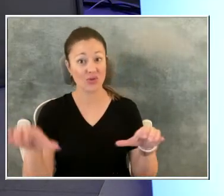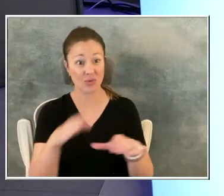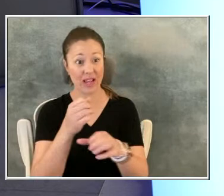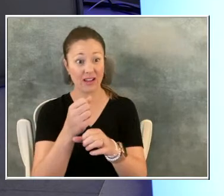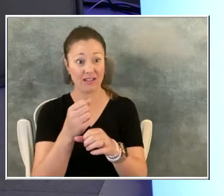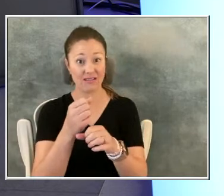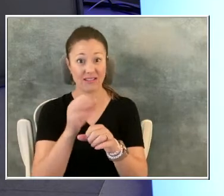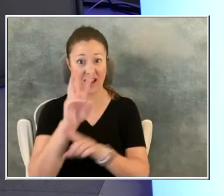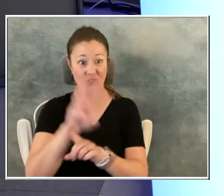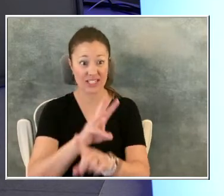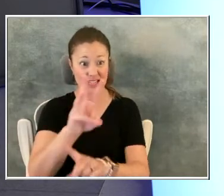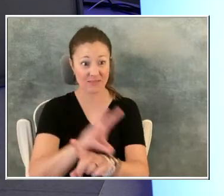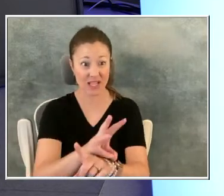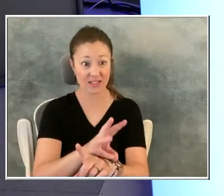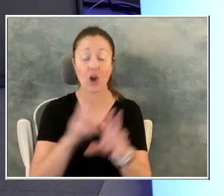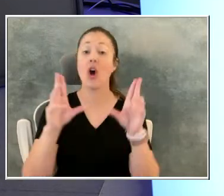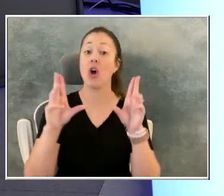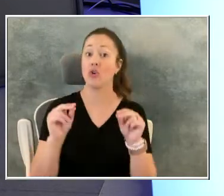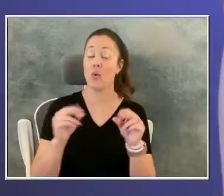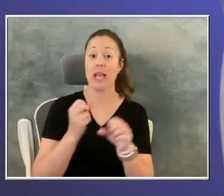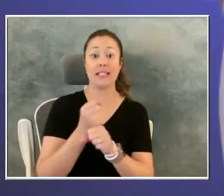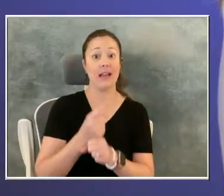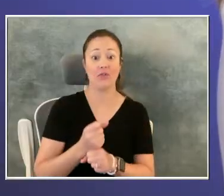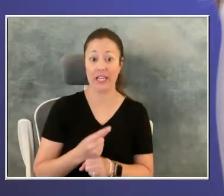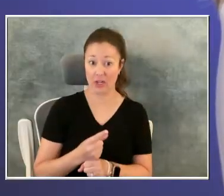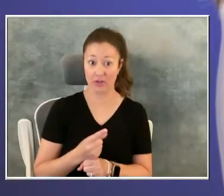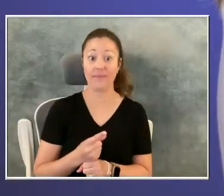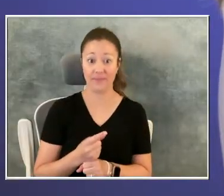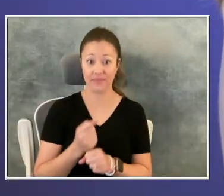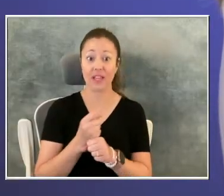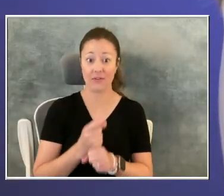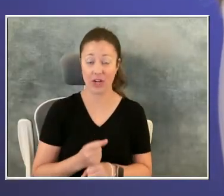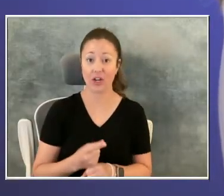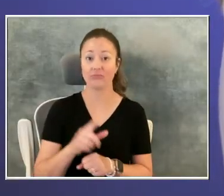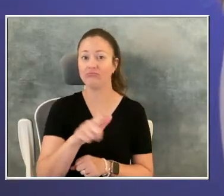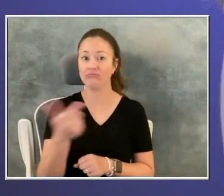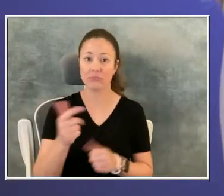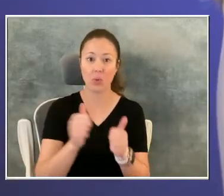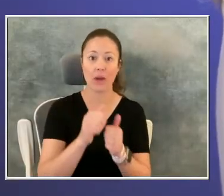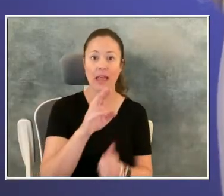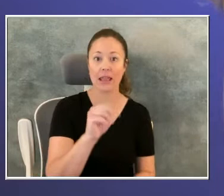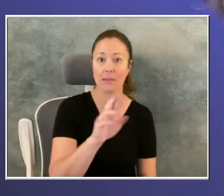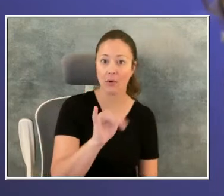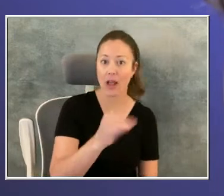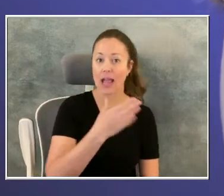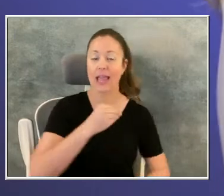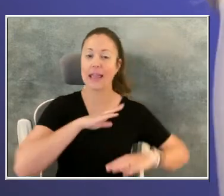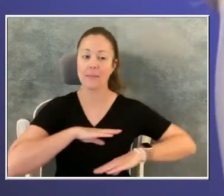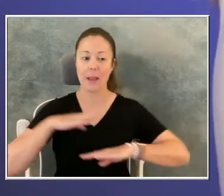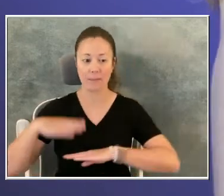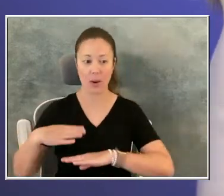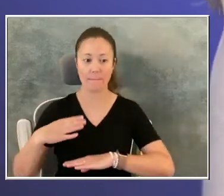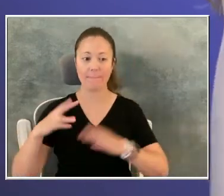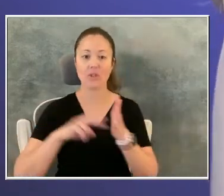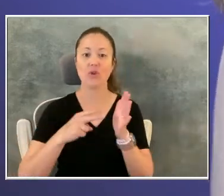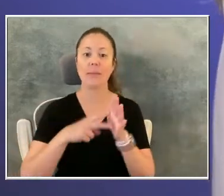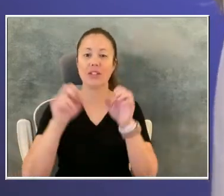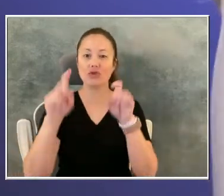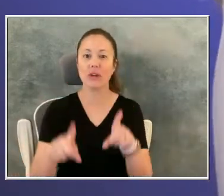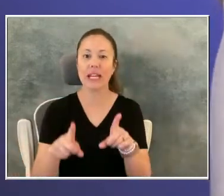No, it's every year. They Once a year. alternate with the MRI and the mammogram. So I'm getting screening every 6 months,